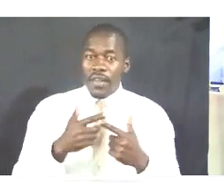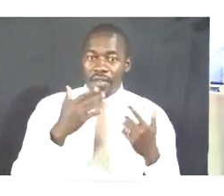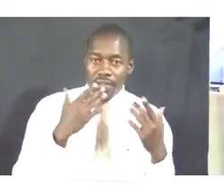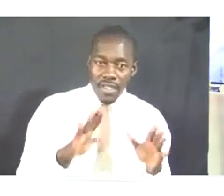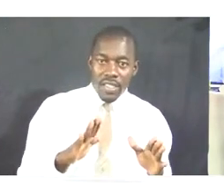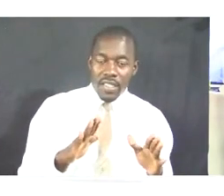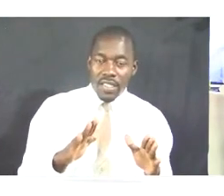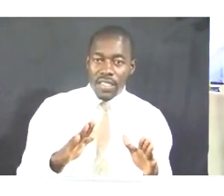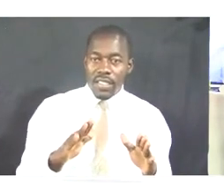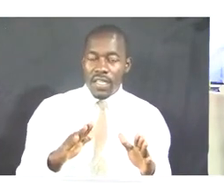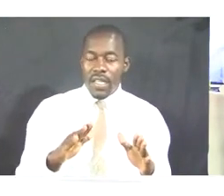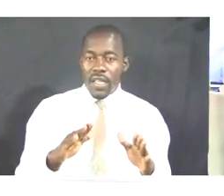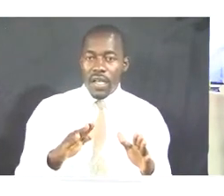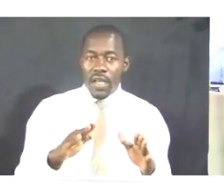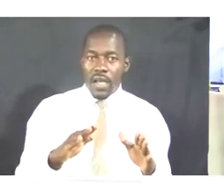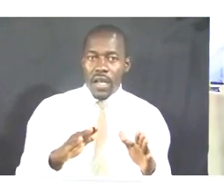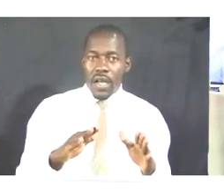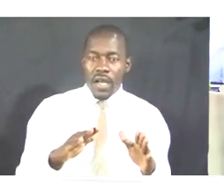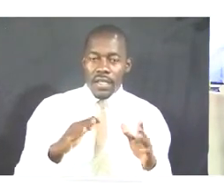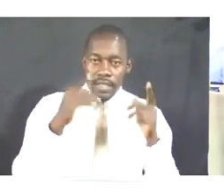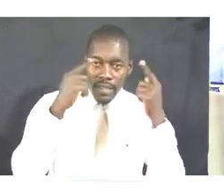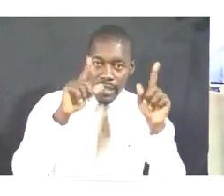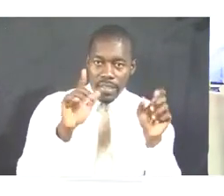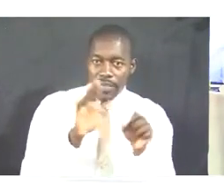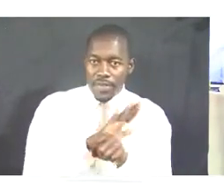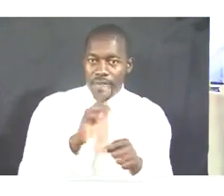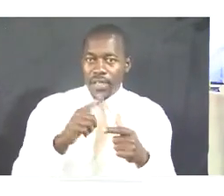this in terms of the role that